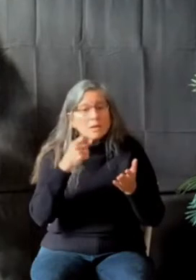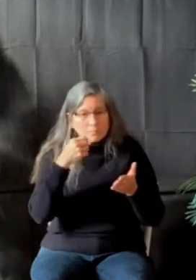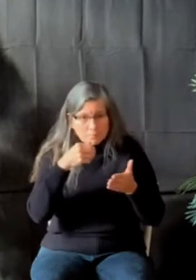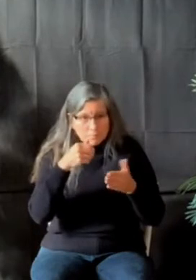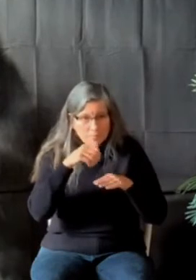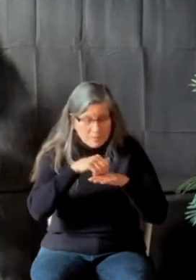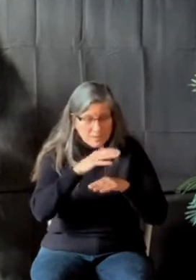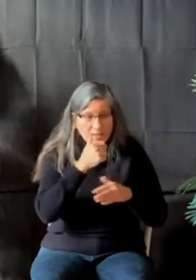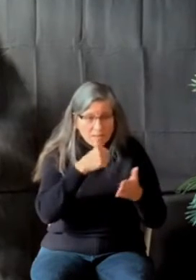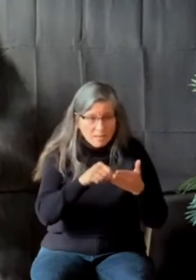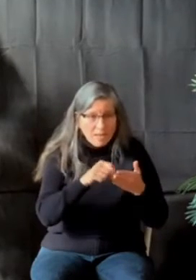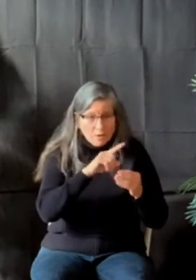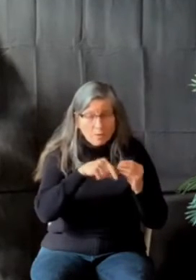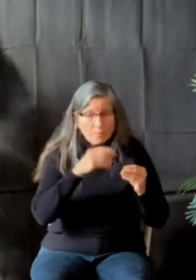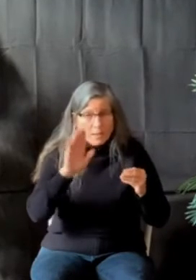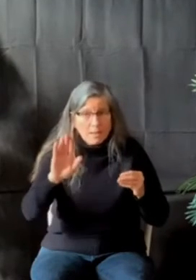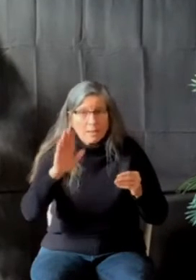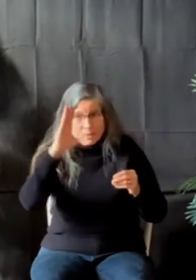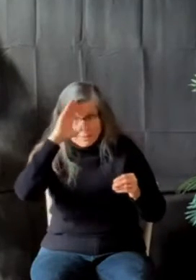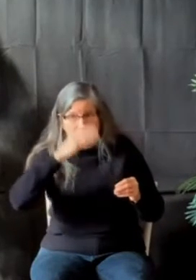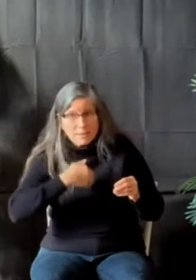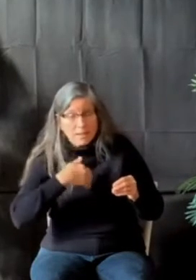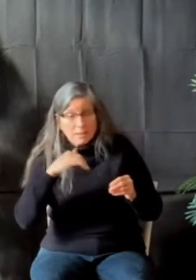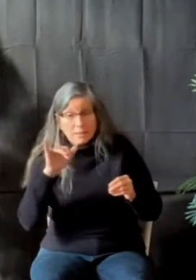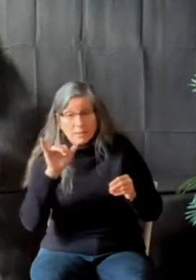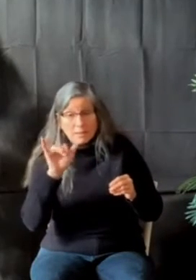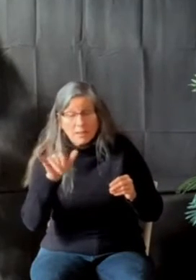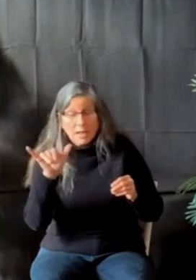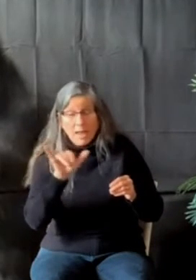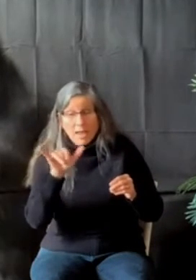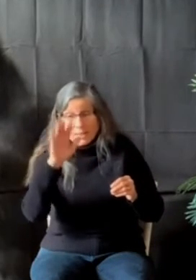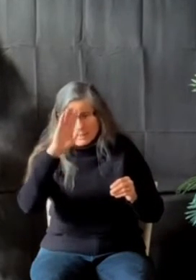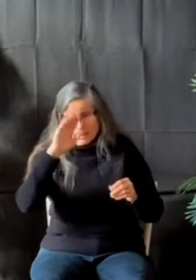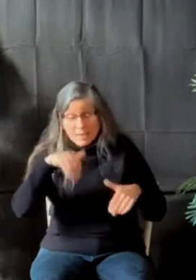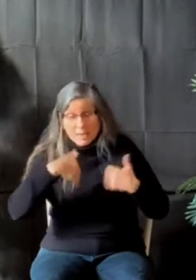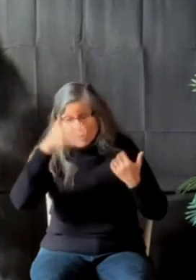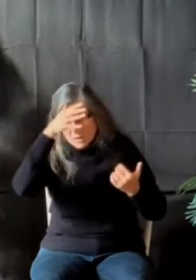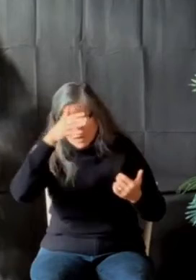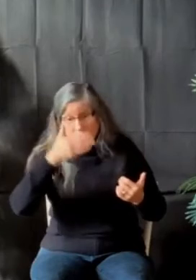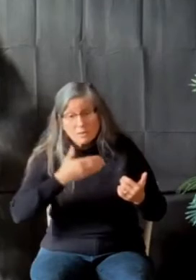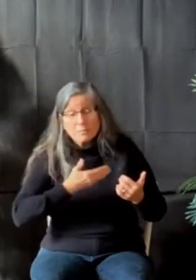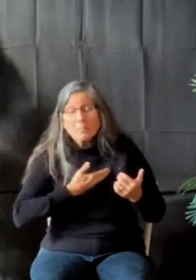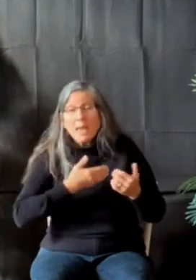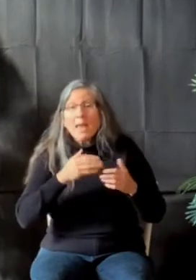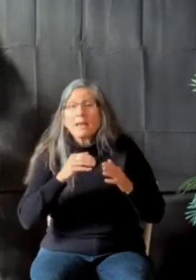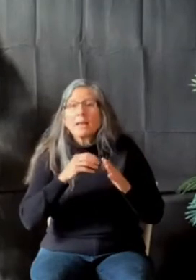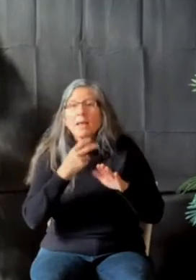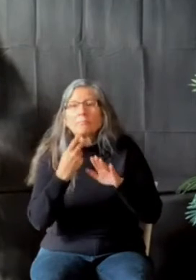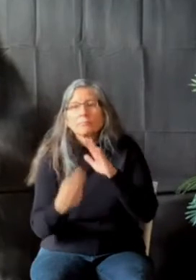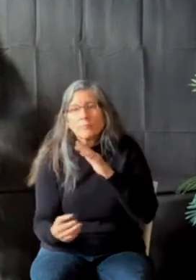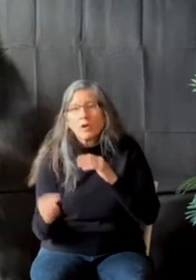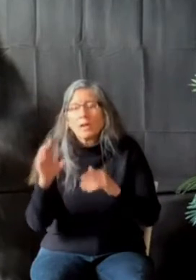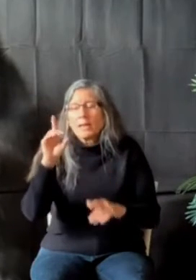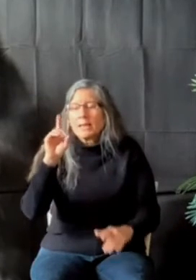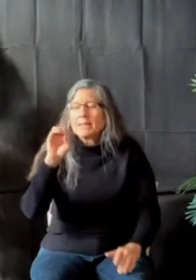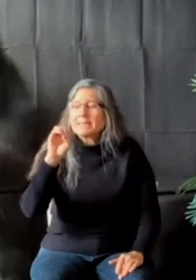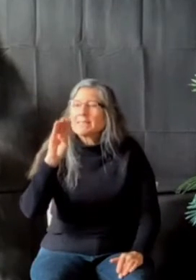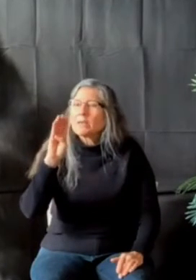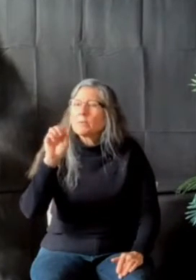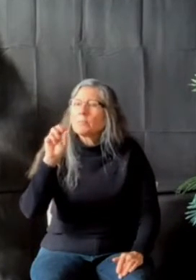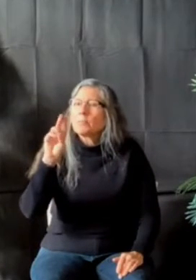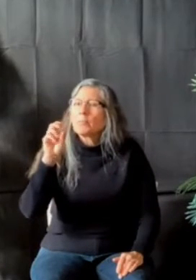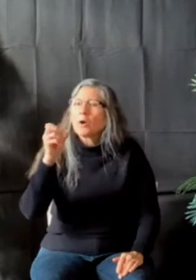his son, as a young man, had fallen into debauchery. He had gotten